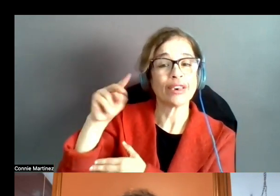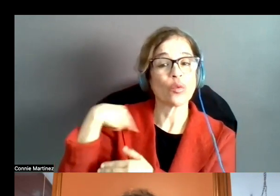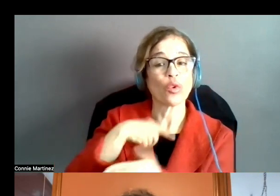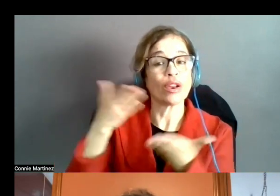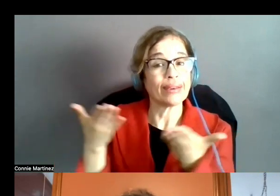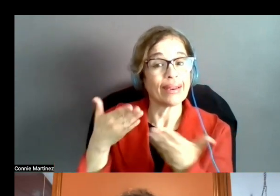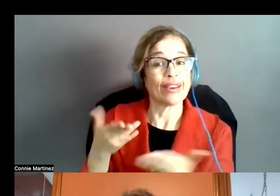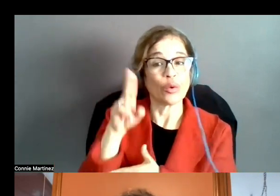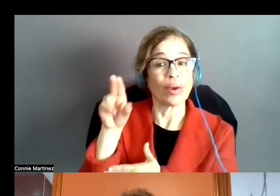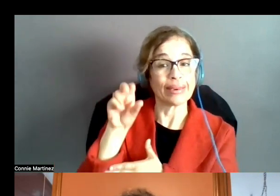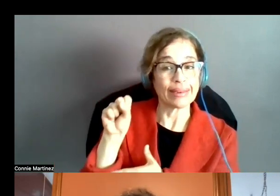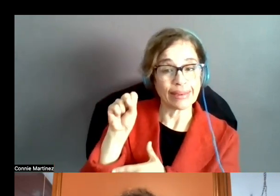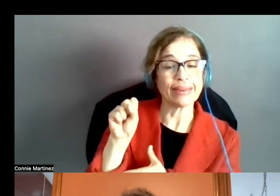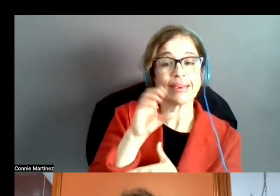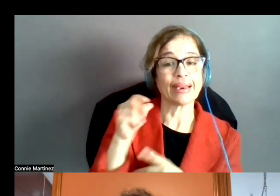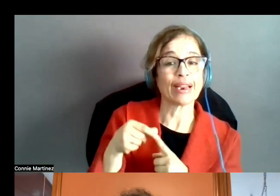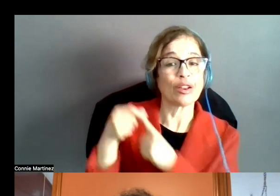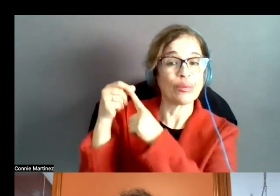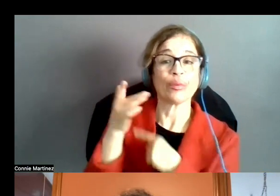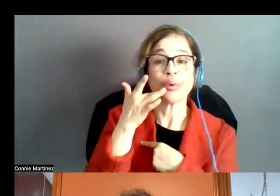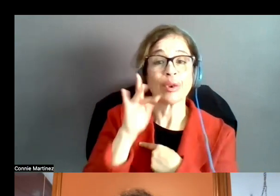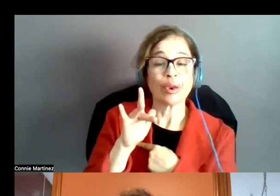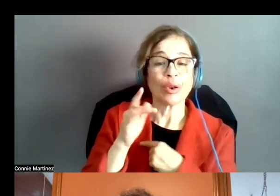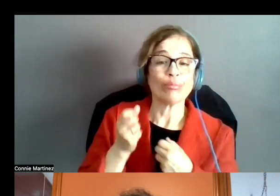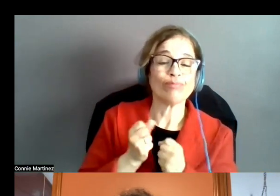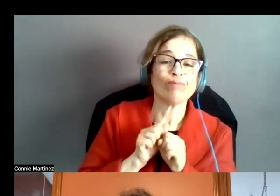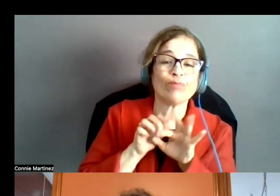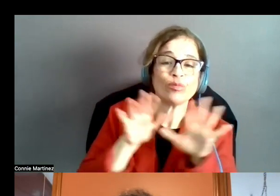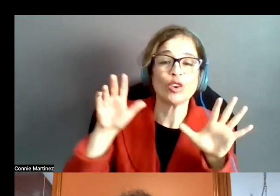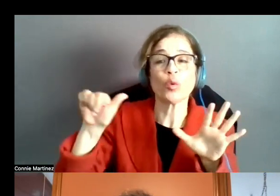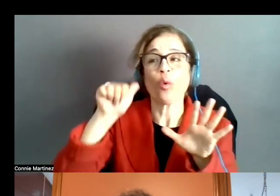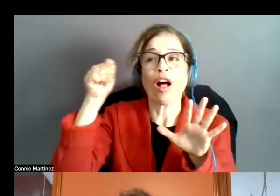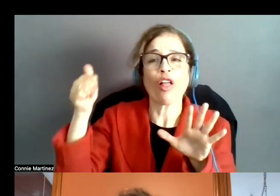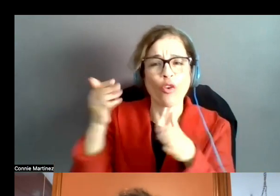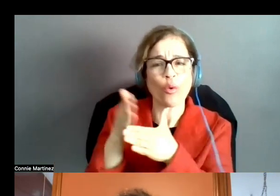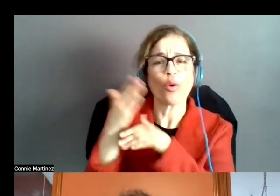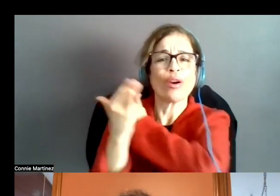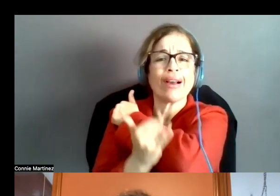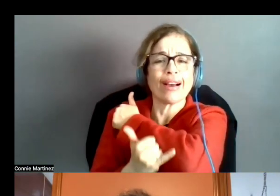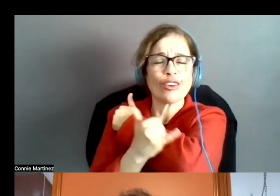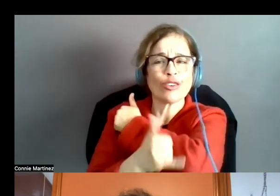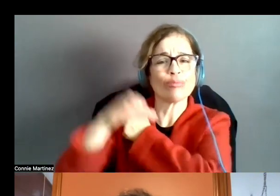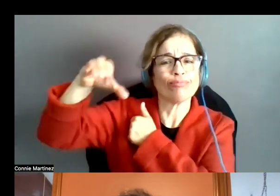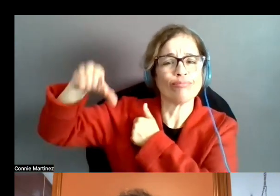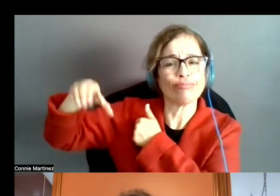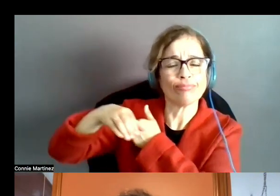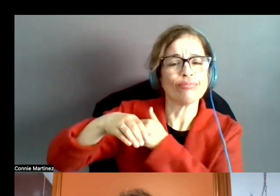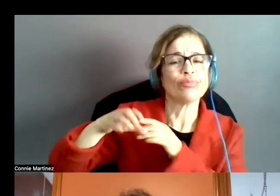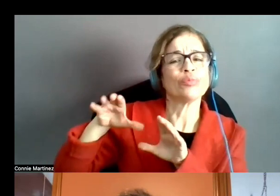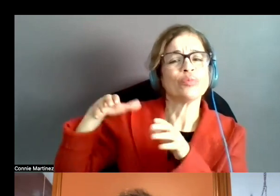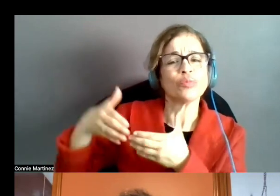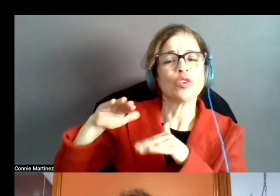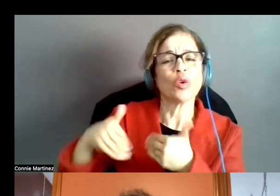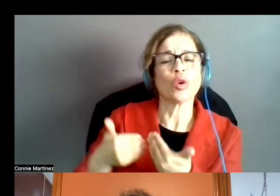in the United States, and eventually we're lucky to spread it to other countries, was that we decided to, okay, how can